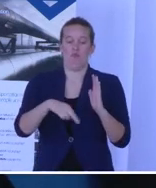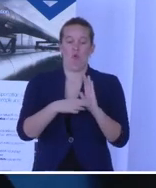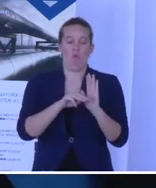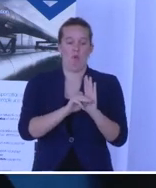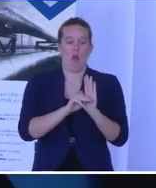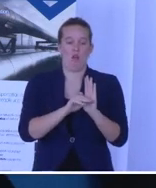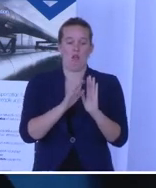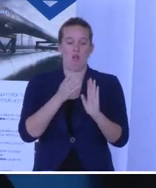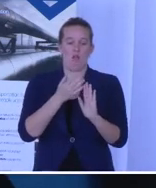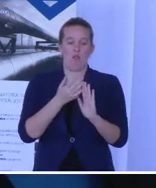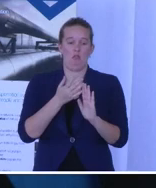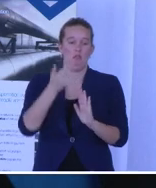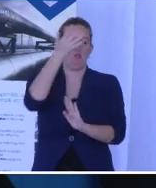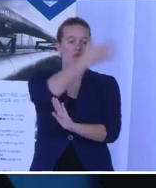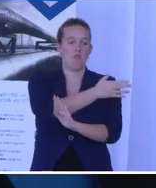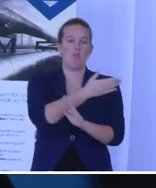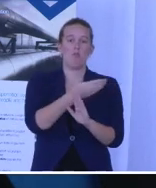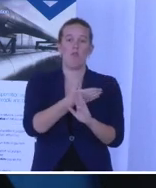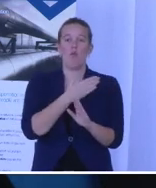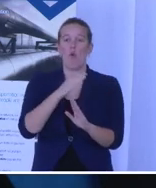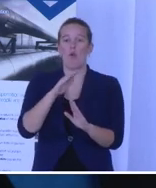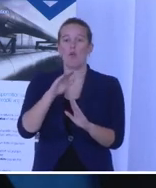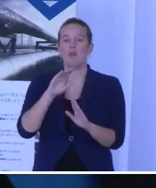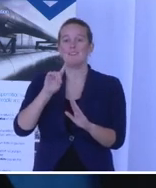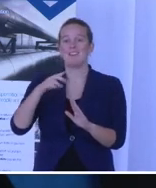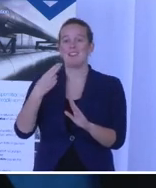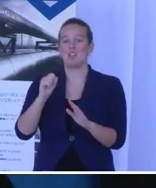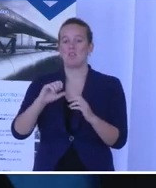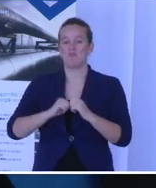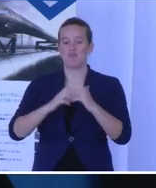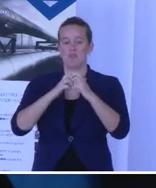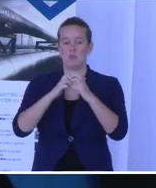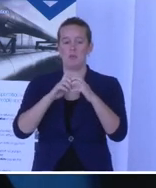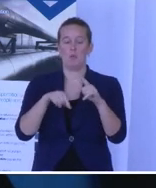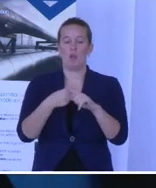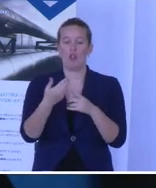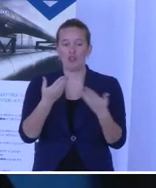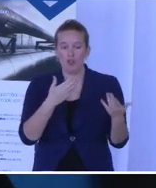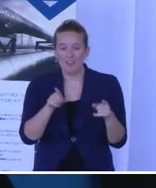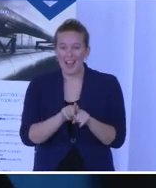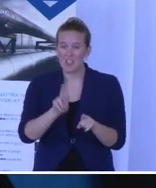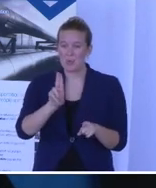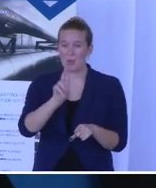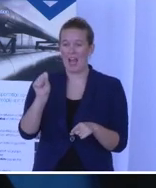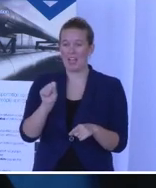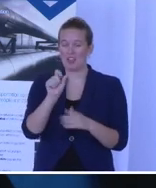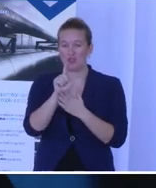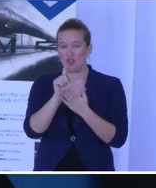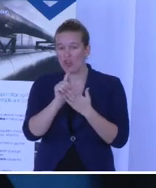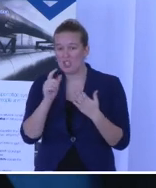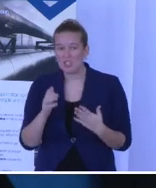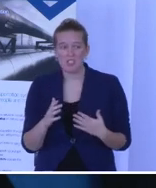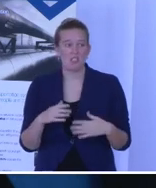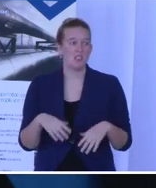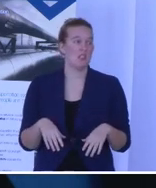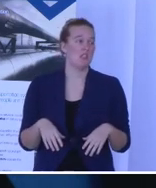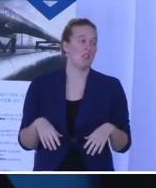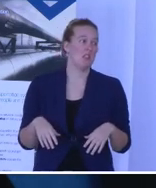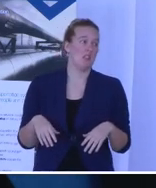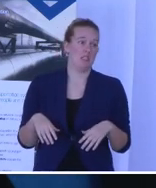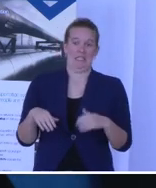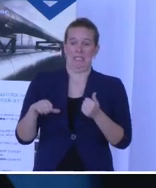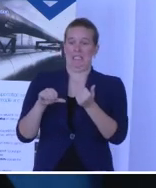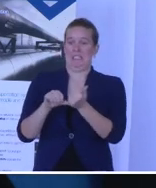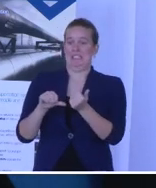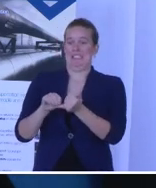the Department of Homeland Security, when he served as a United States attorney, the Assistant Attorney